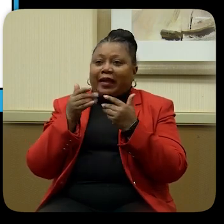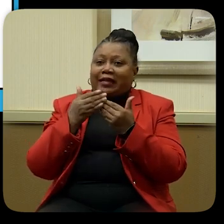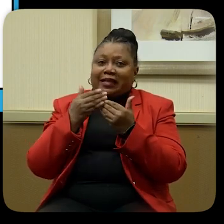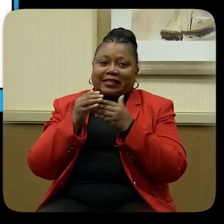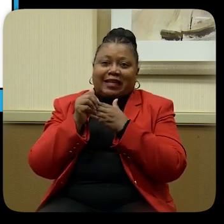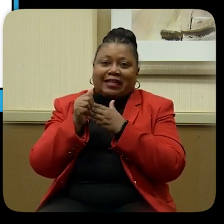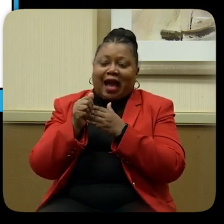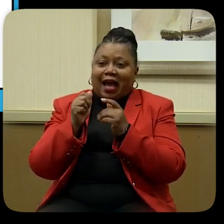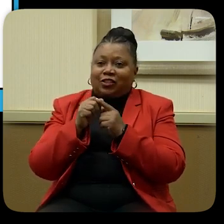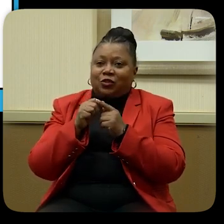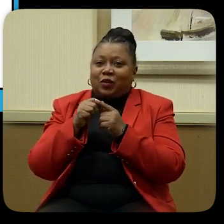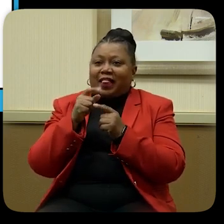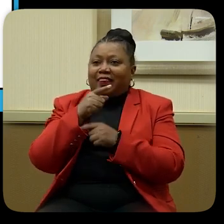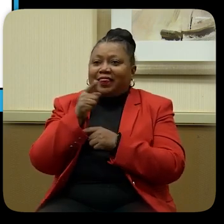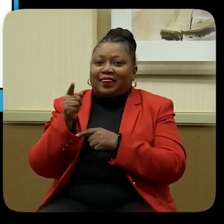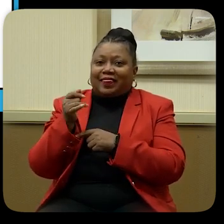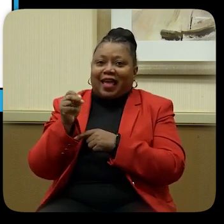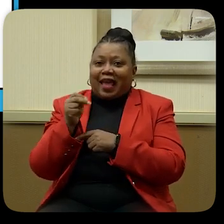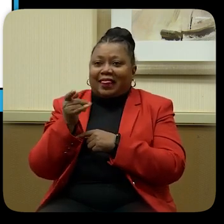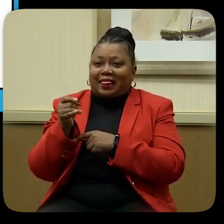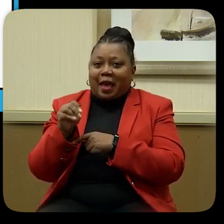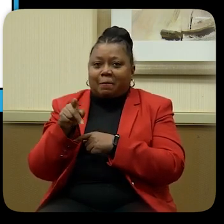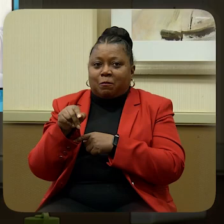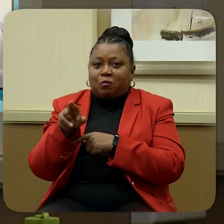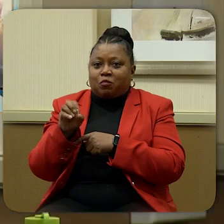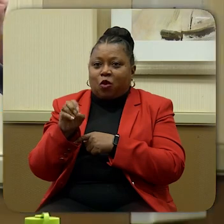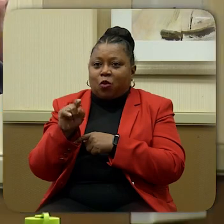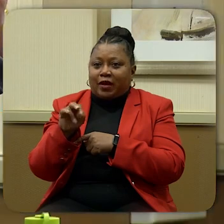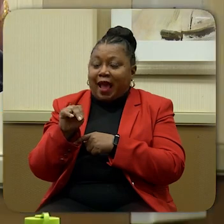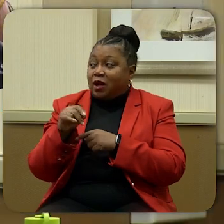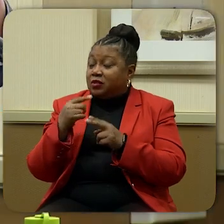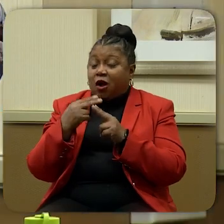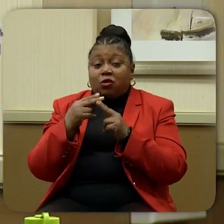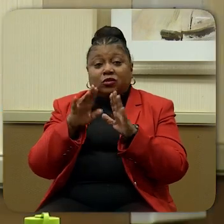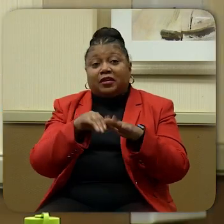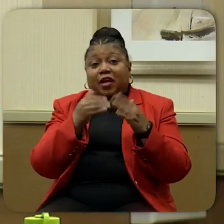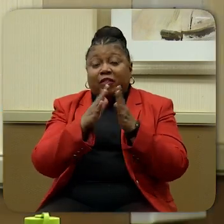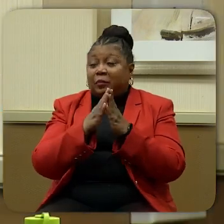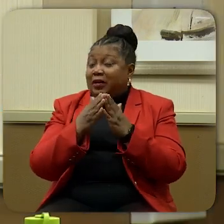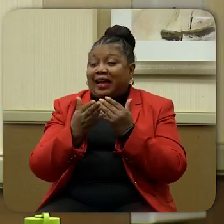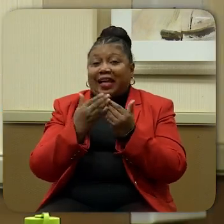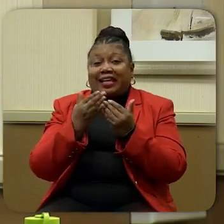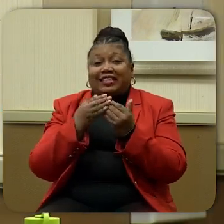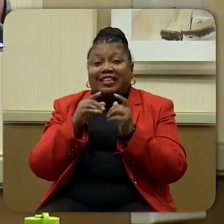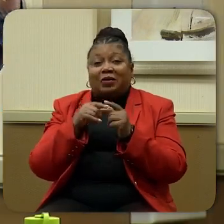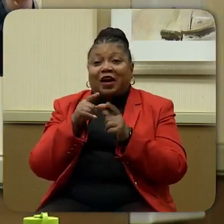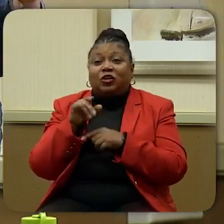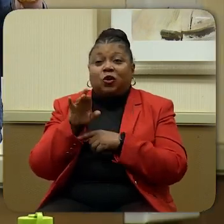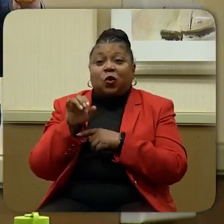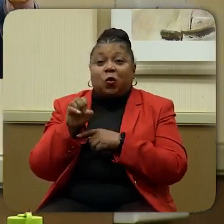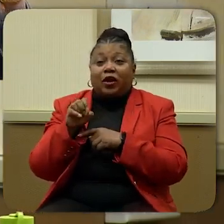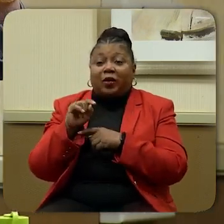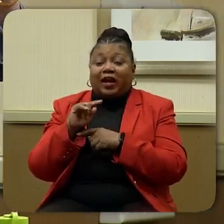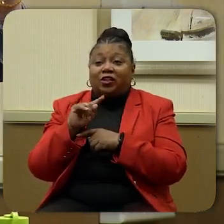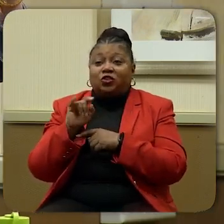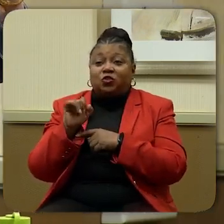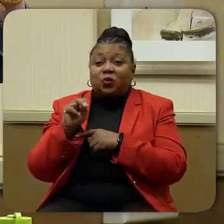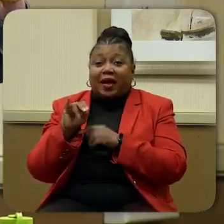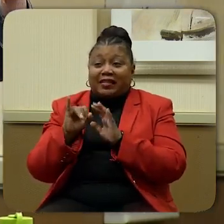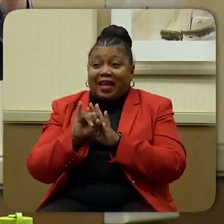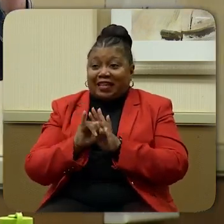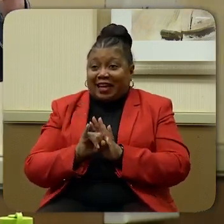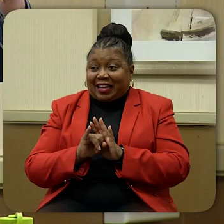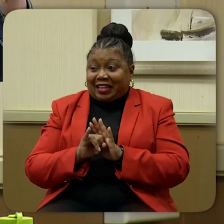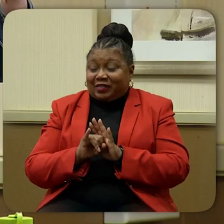Easy Guide to They, Them Pronouns. And there's also one called A Quick and Easy Guide to Queer and Trans Identities. And